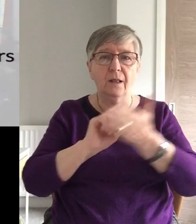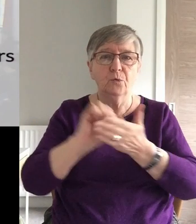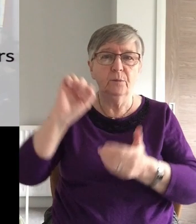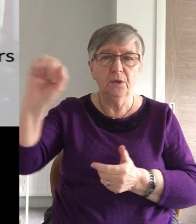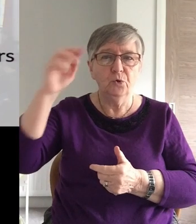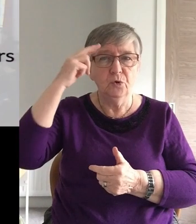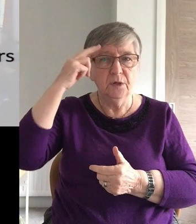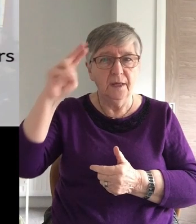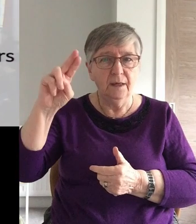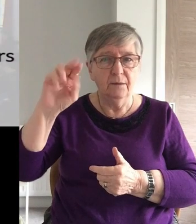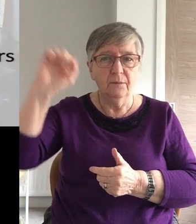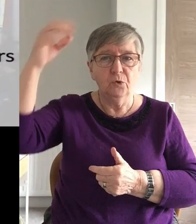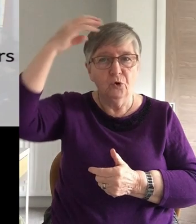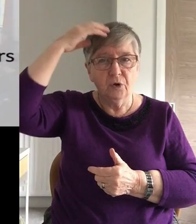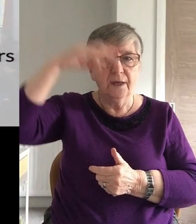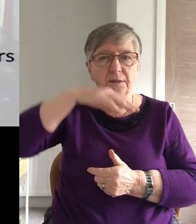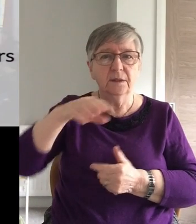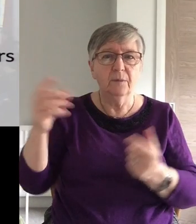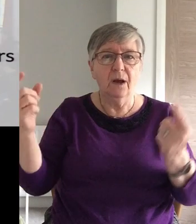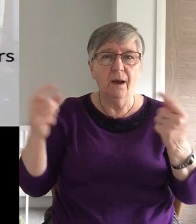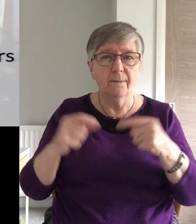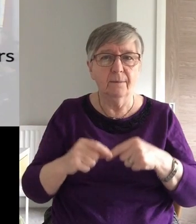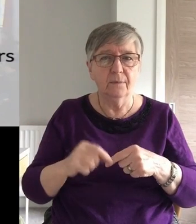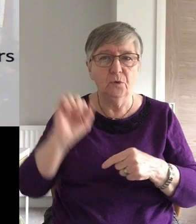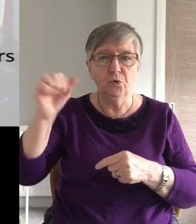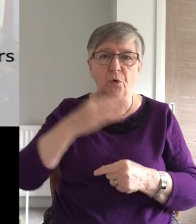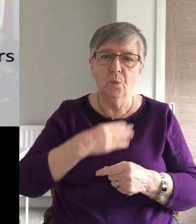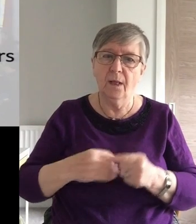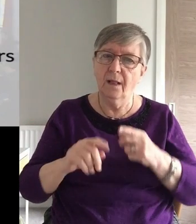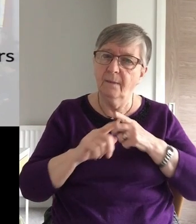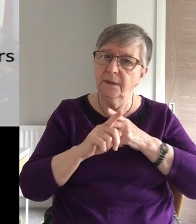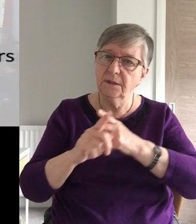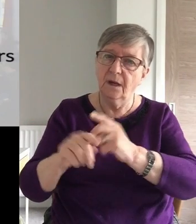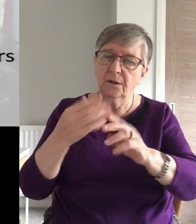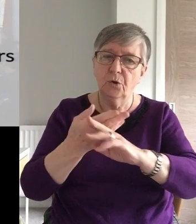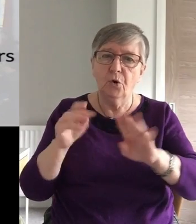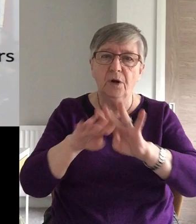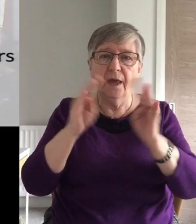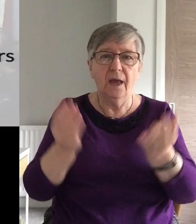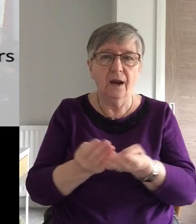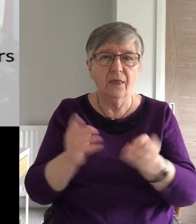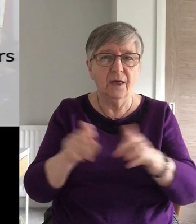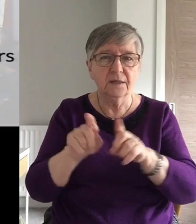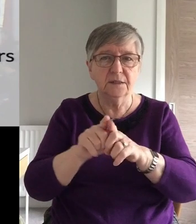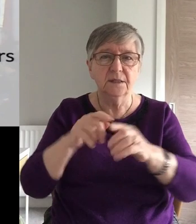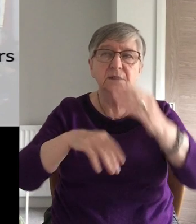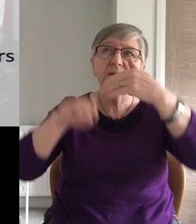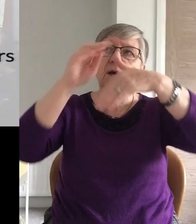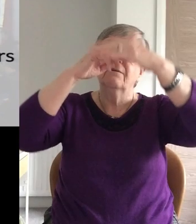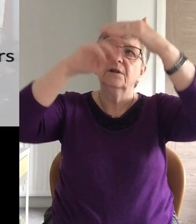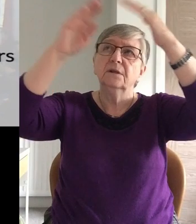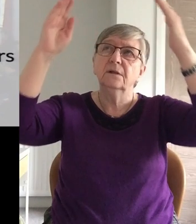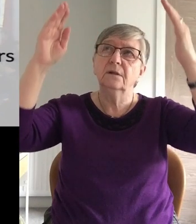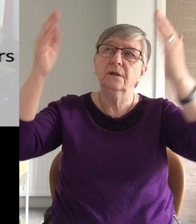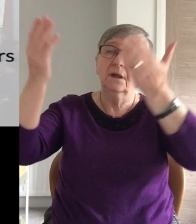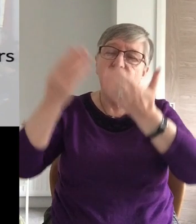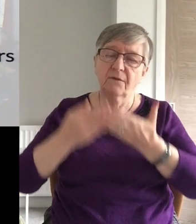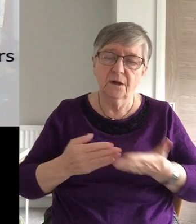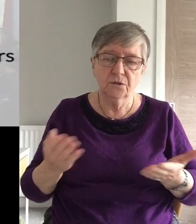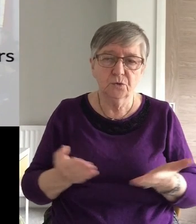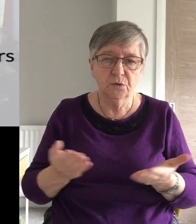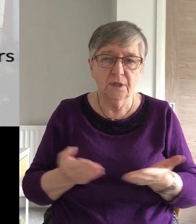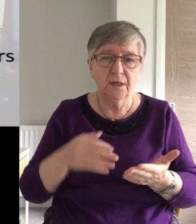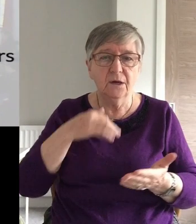your name. Your kingdom come, your will be done on earth as it is in heaven. Give